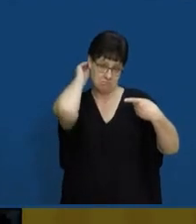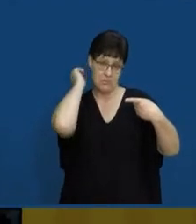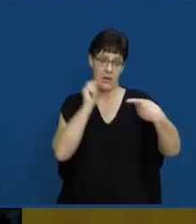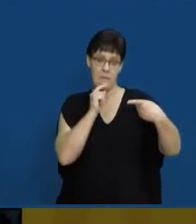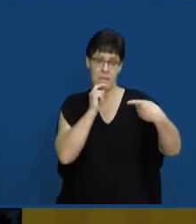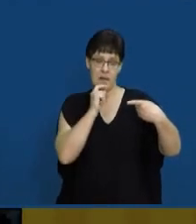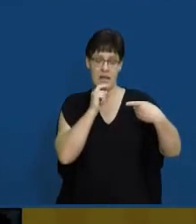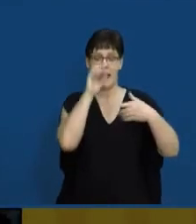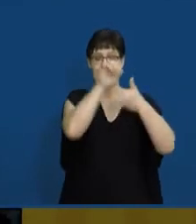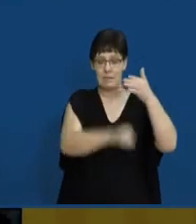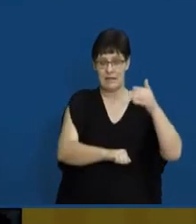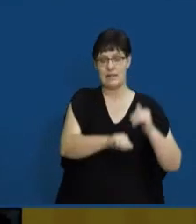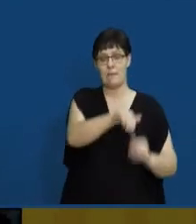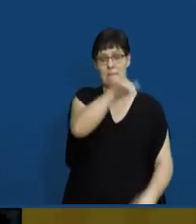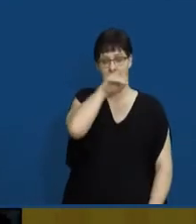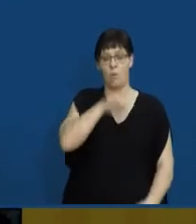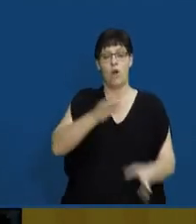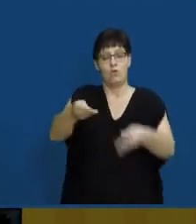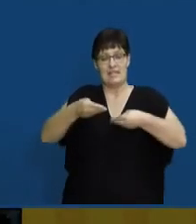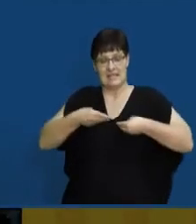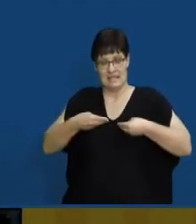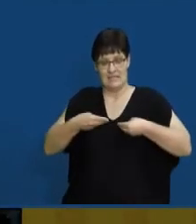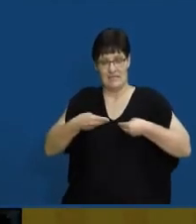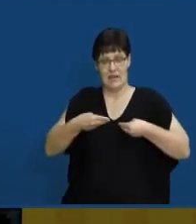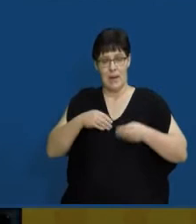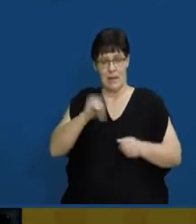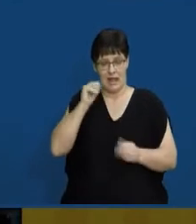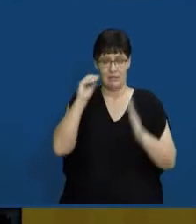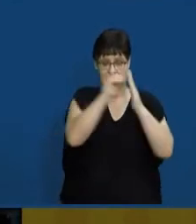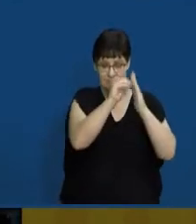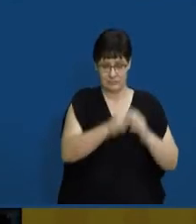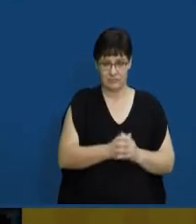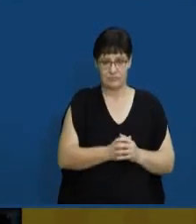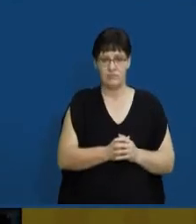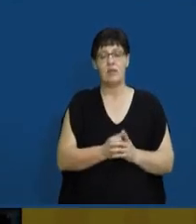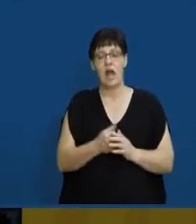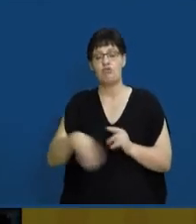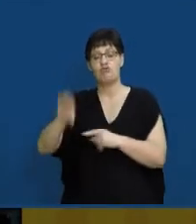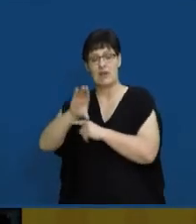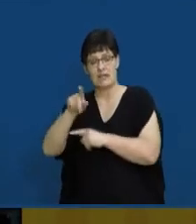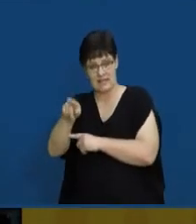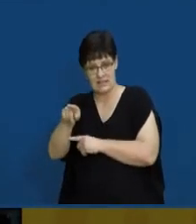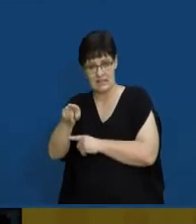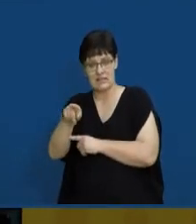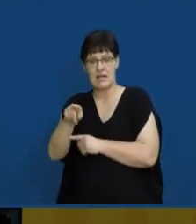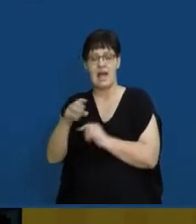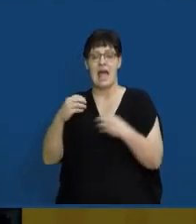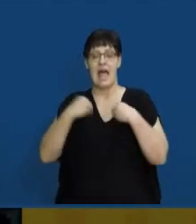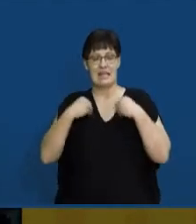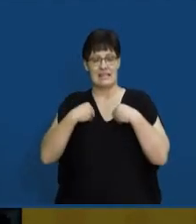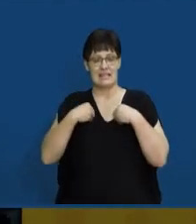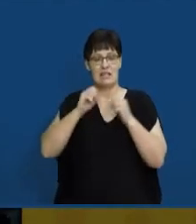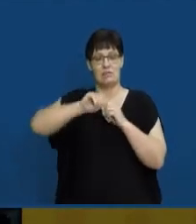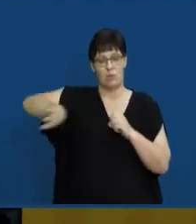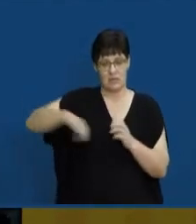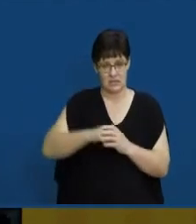debiting bank. Why? We're receiving money, so it's a debit to bank. You're crediting the asset disposal account, which